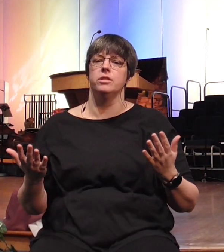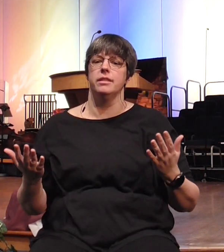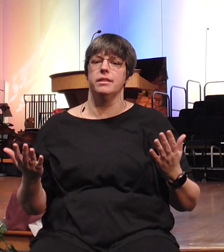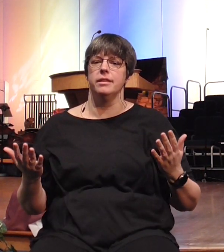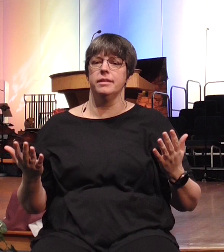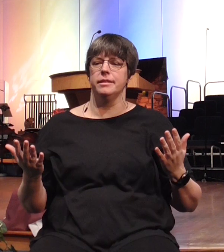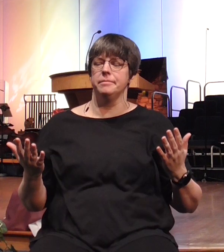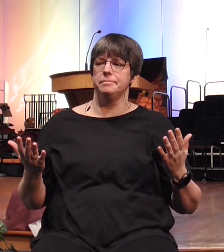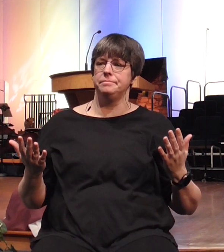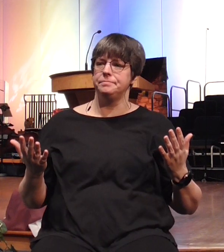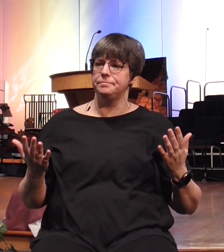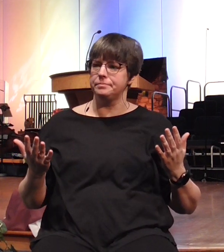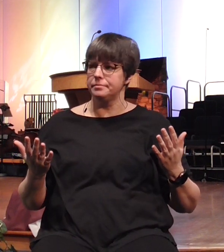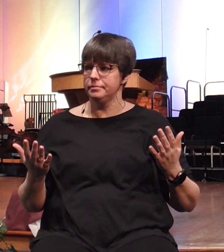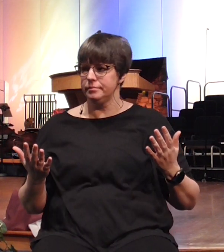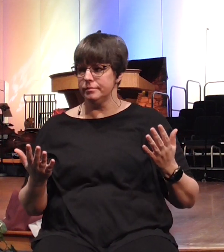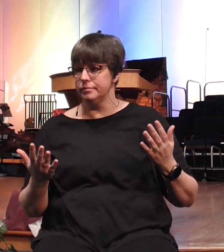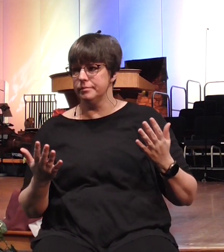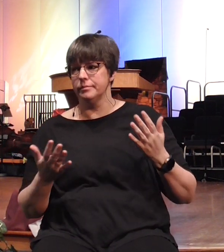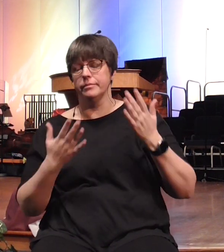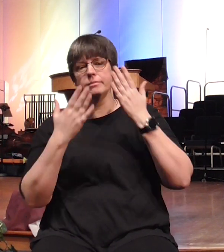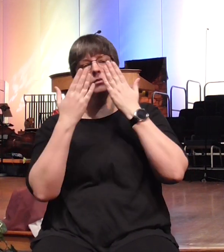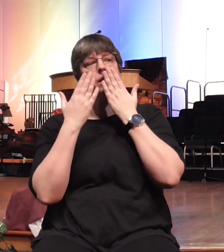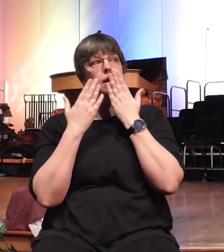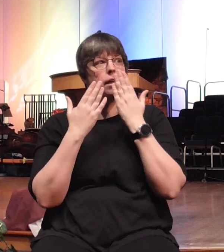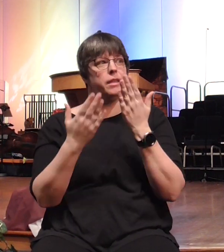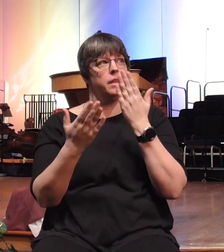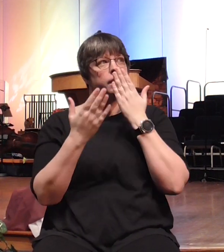for everything.